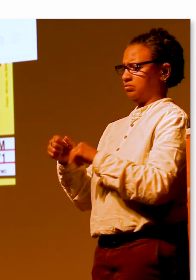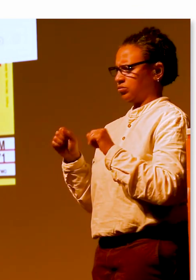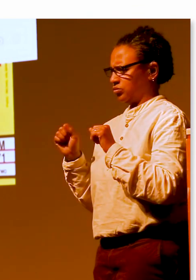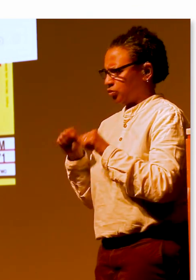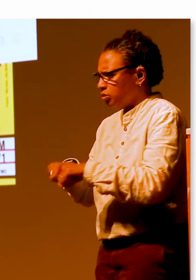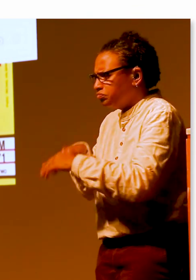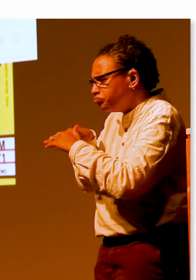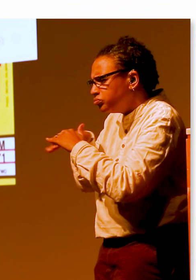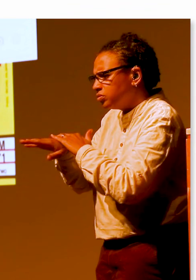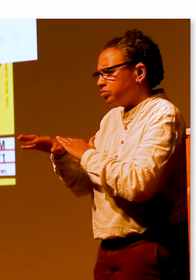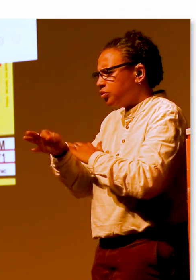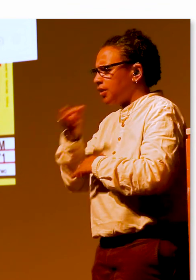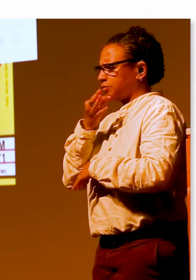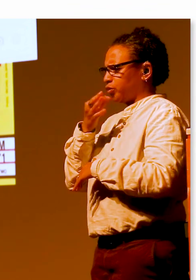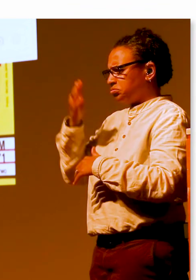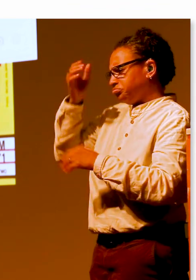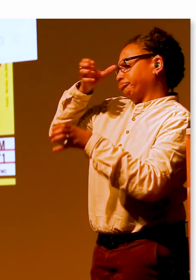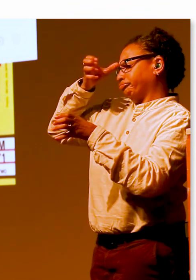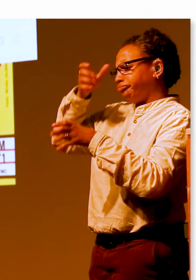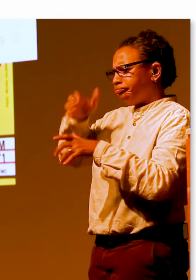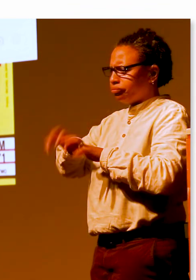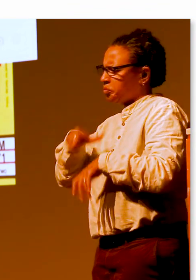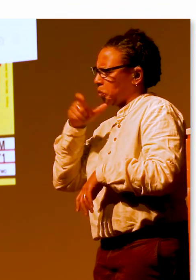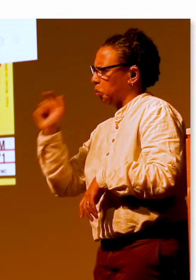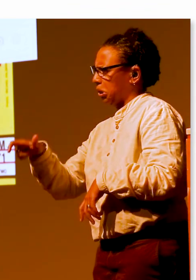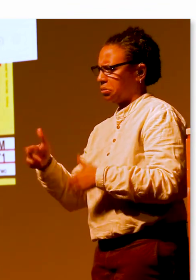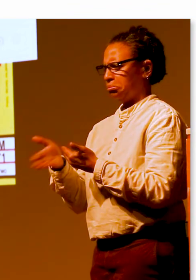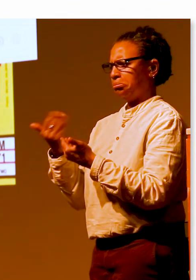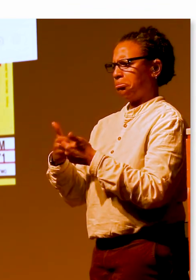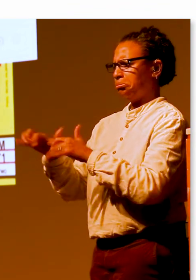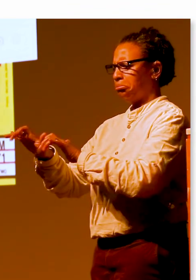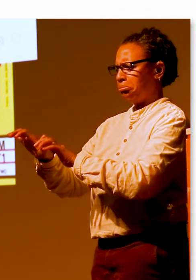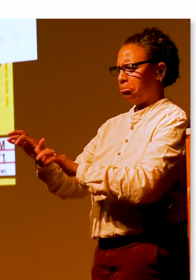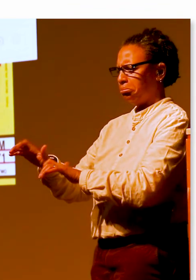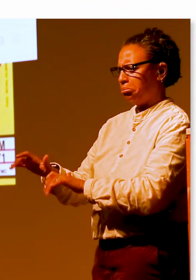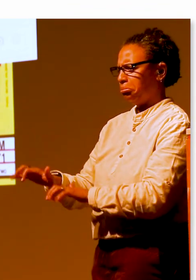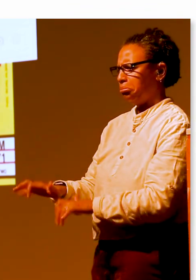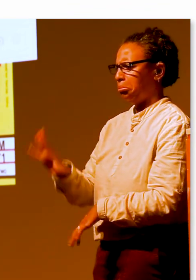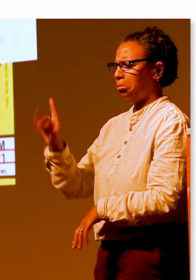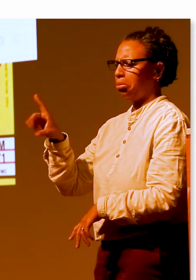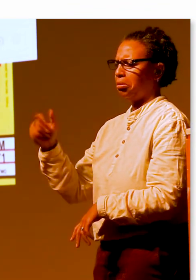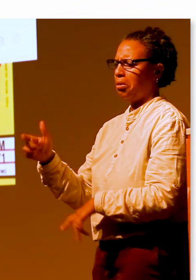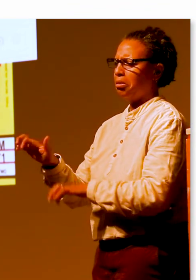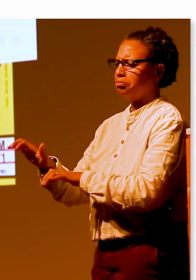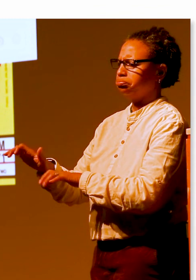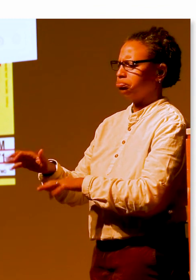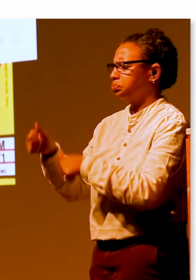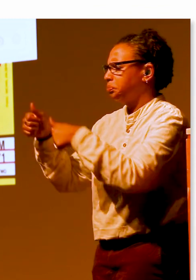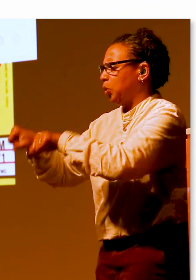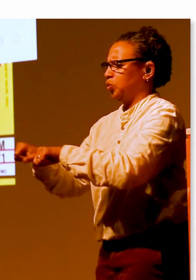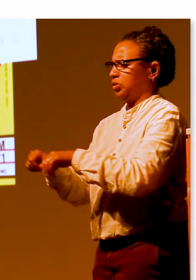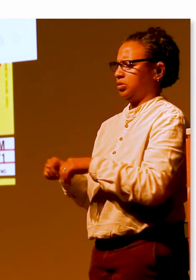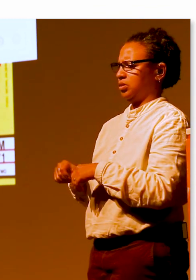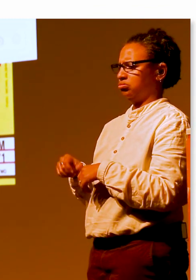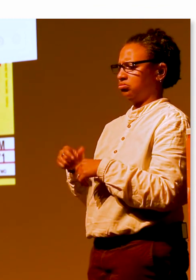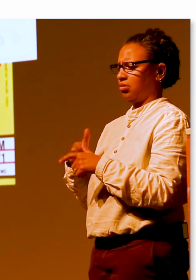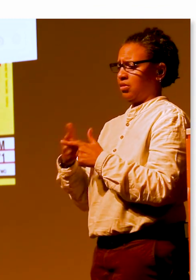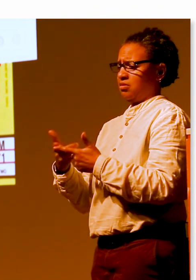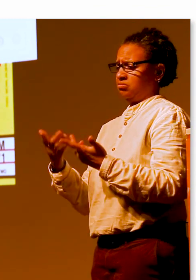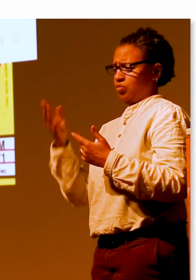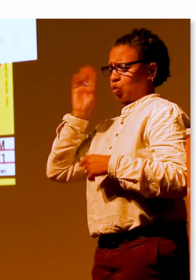expert. It's not like Blogger or some more stationary platform where you publish onto the web from this space of